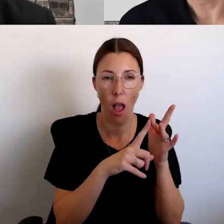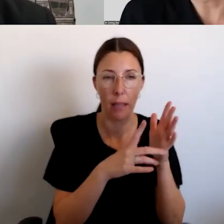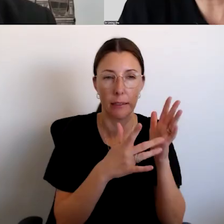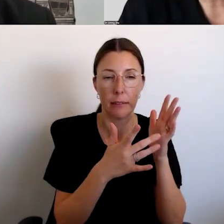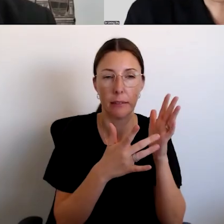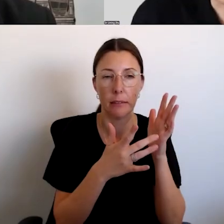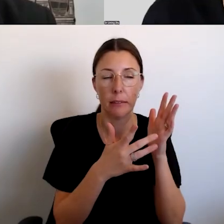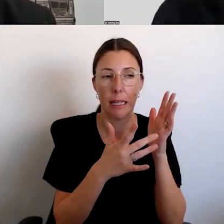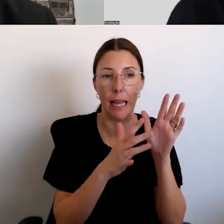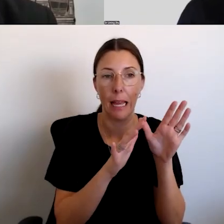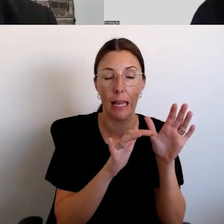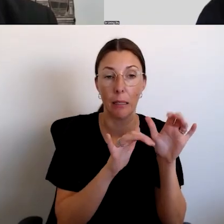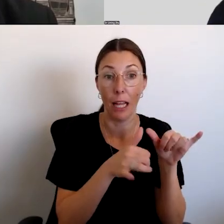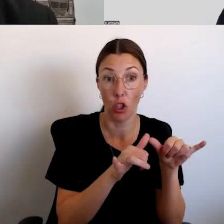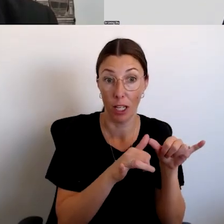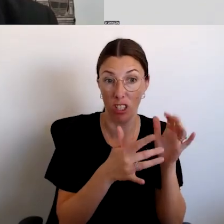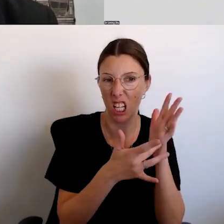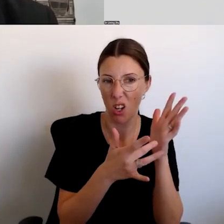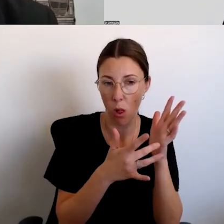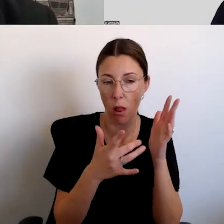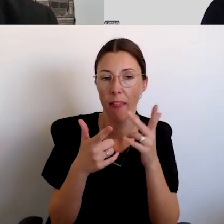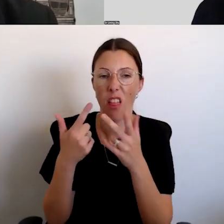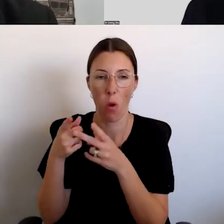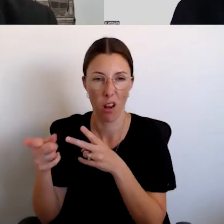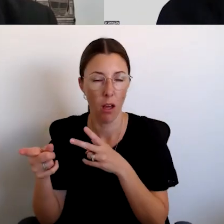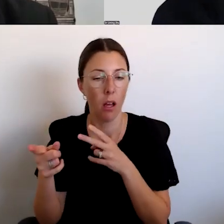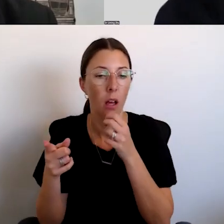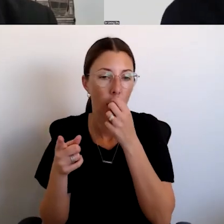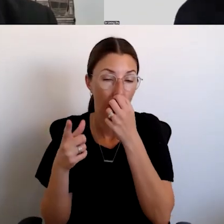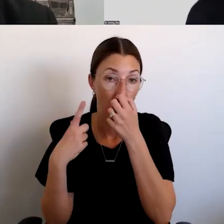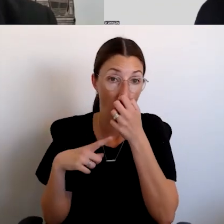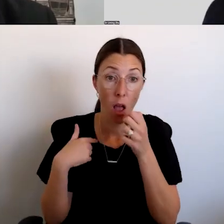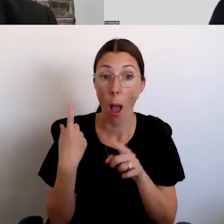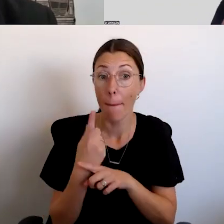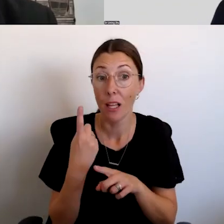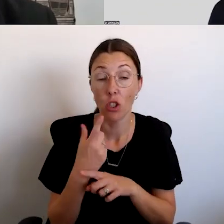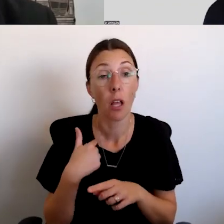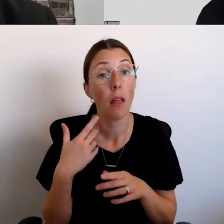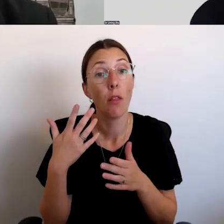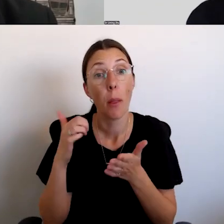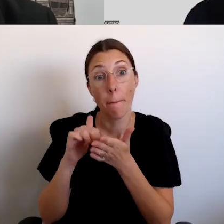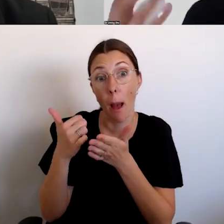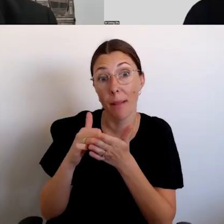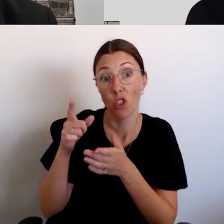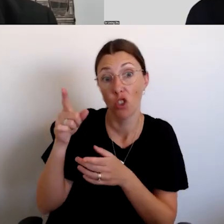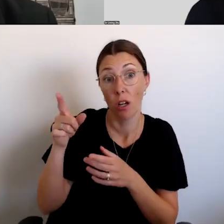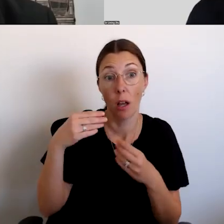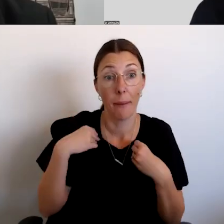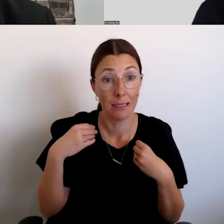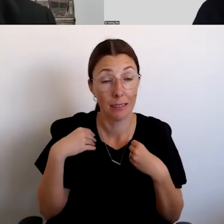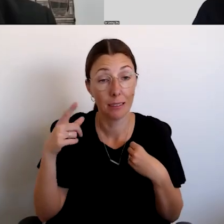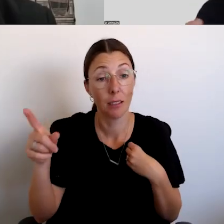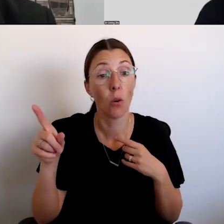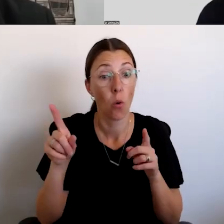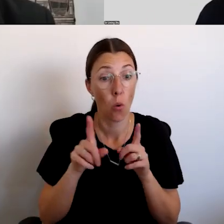engineering. But the reason I mention those two books is actually the publishers also kind of confronted with the future of book